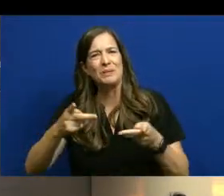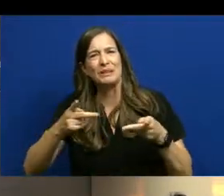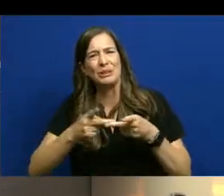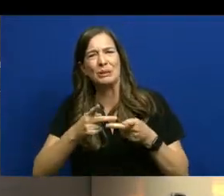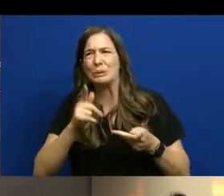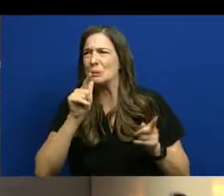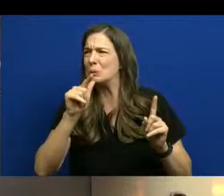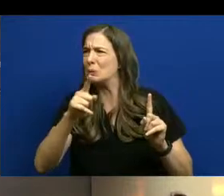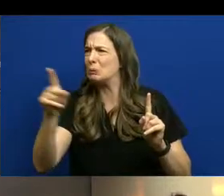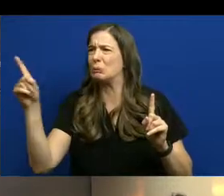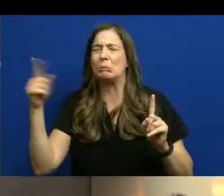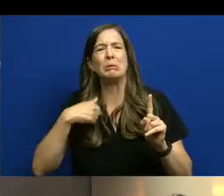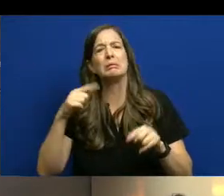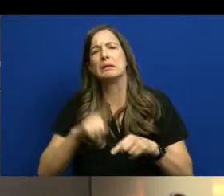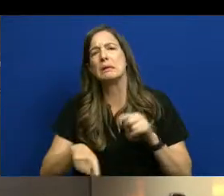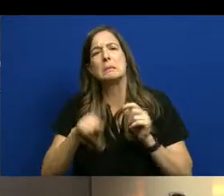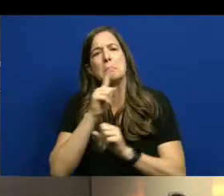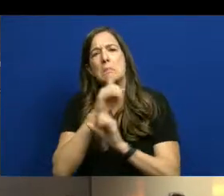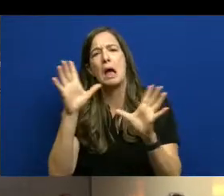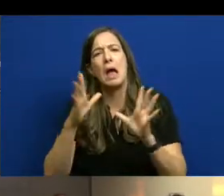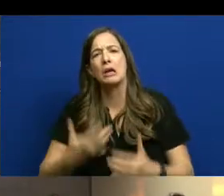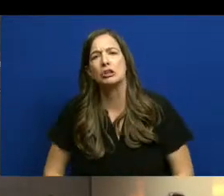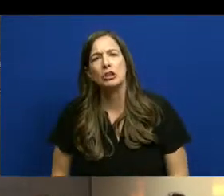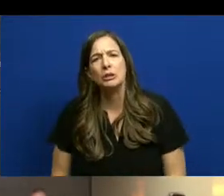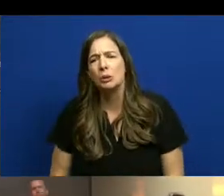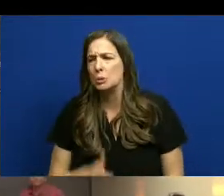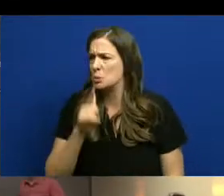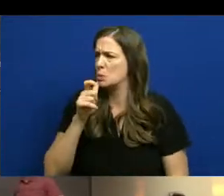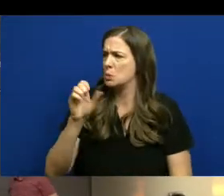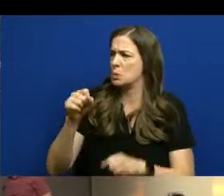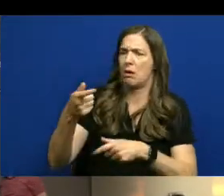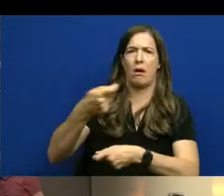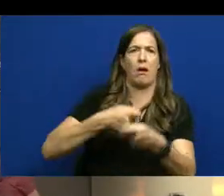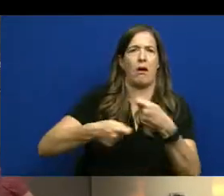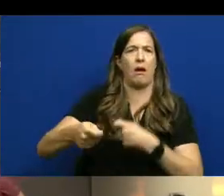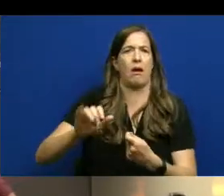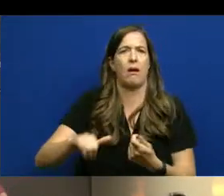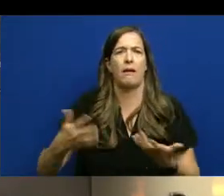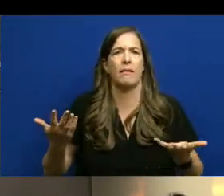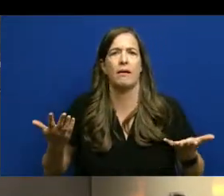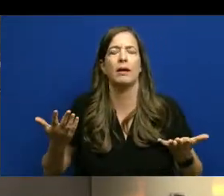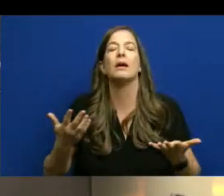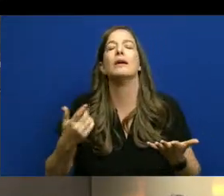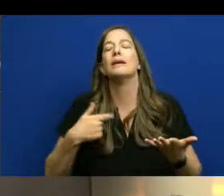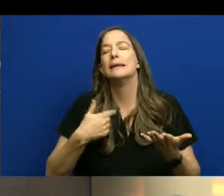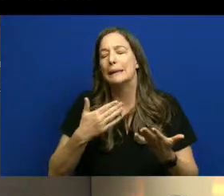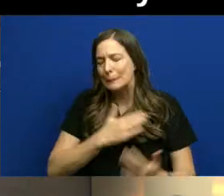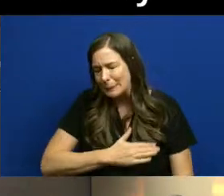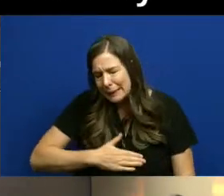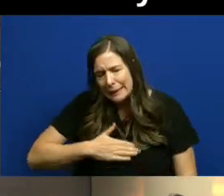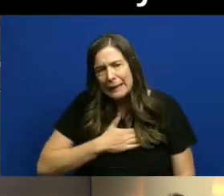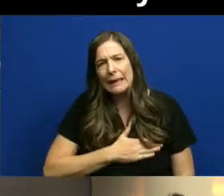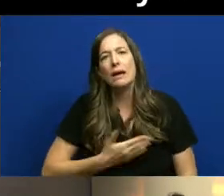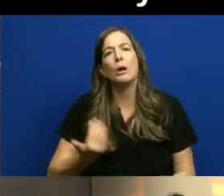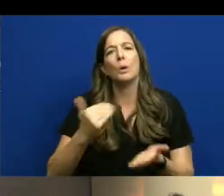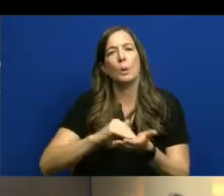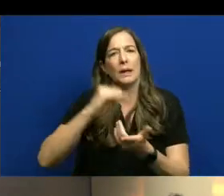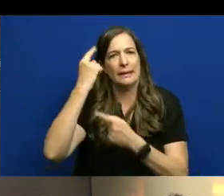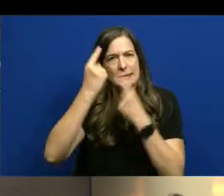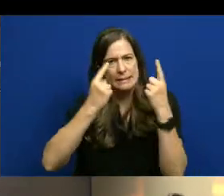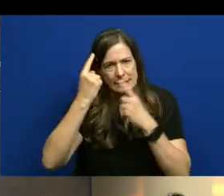place. So I would ask that you please reconsider and try to find a deaf